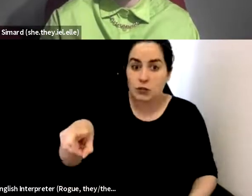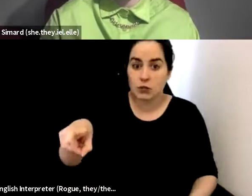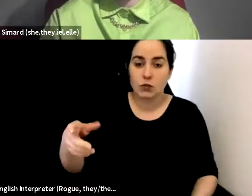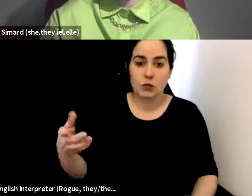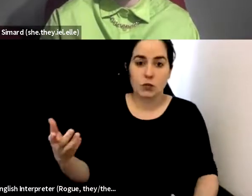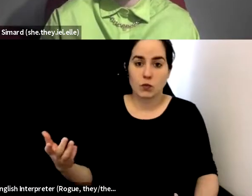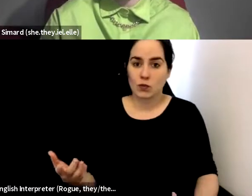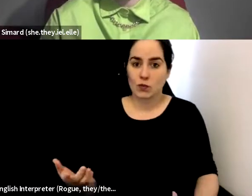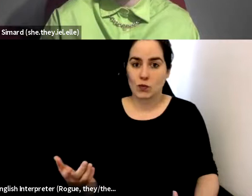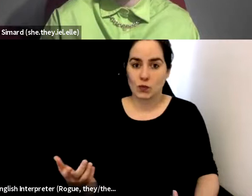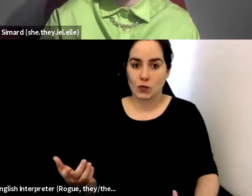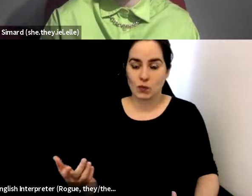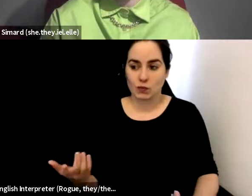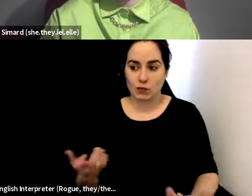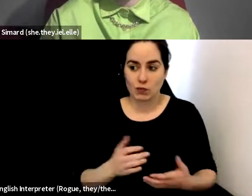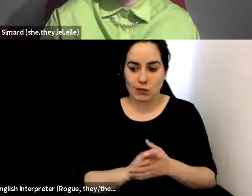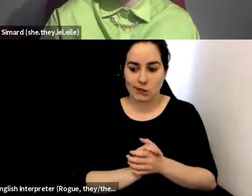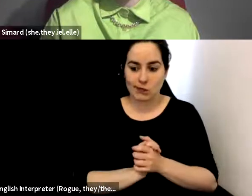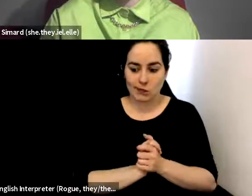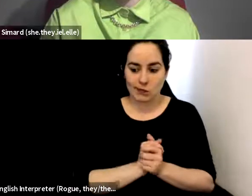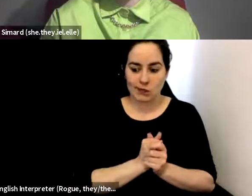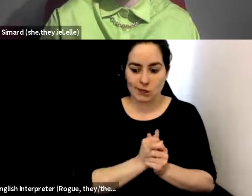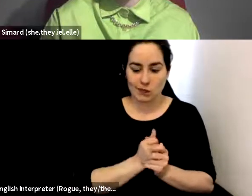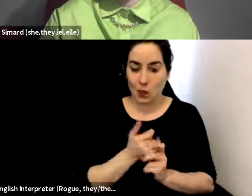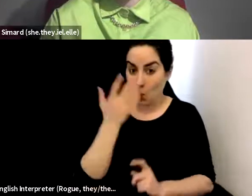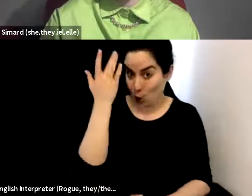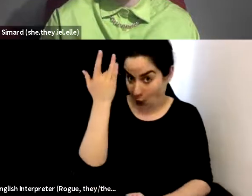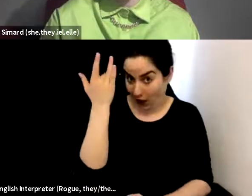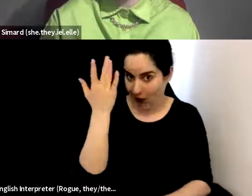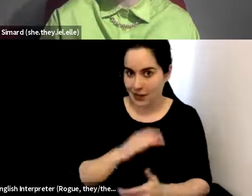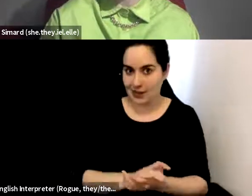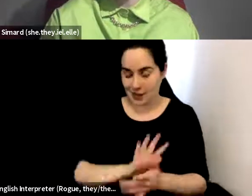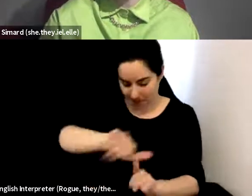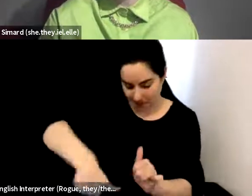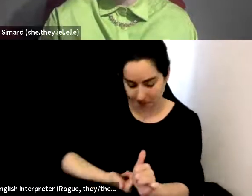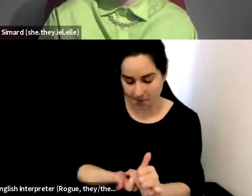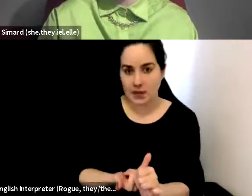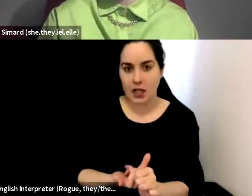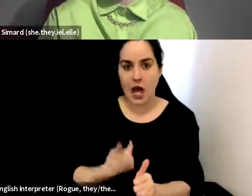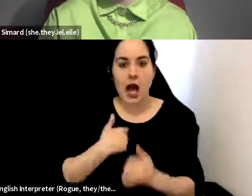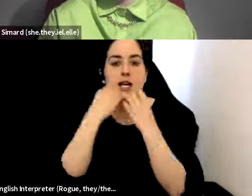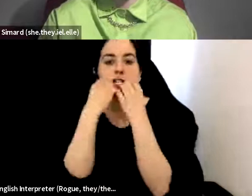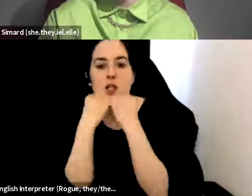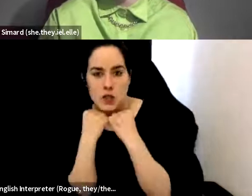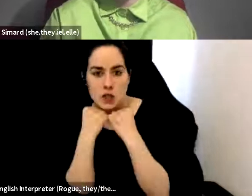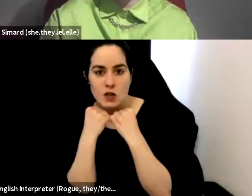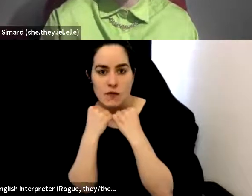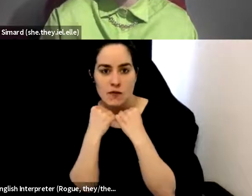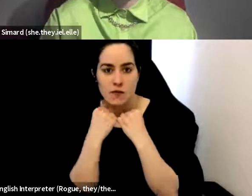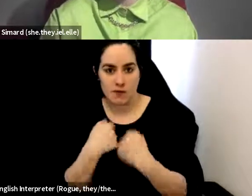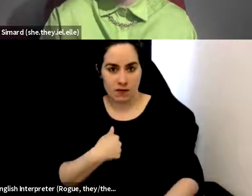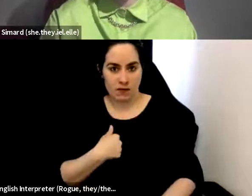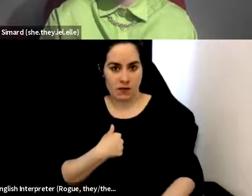to really see that I deserved that same care, or I deserved care